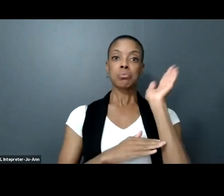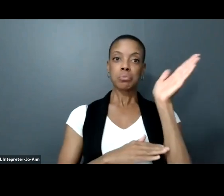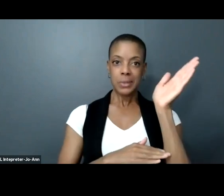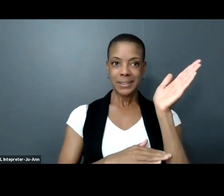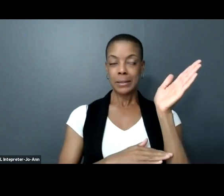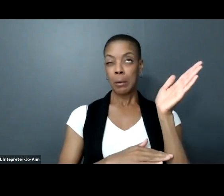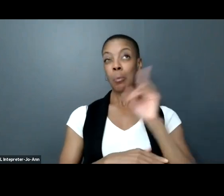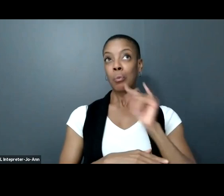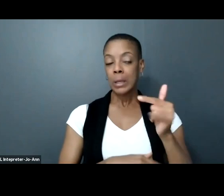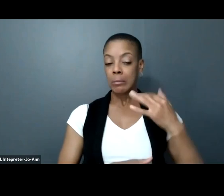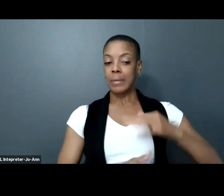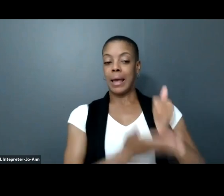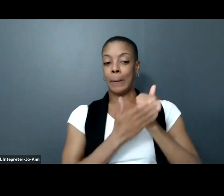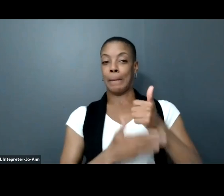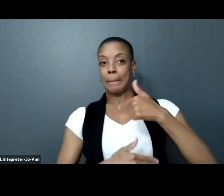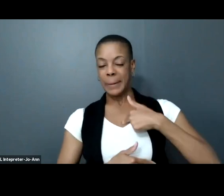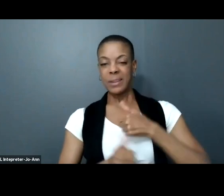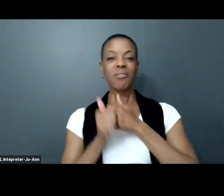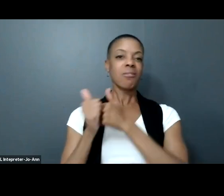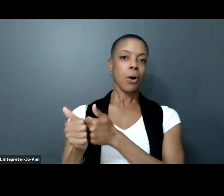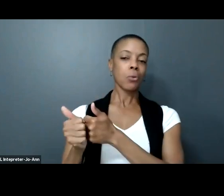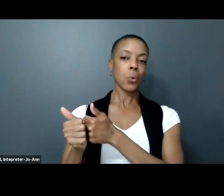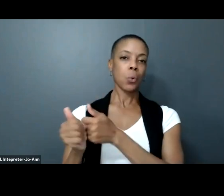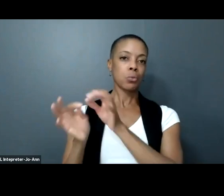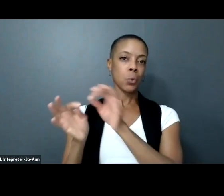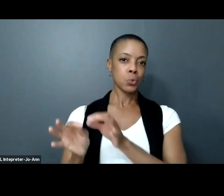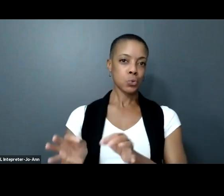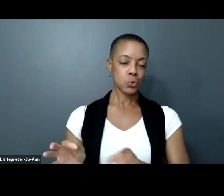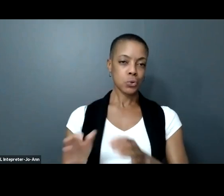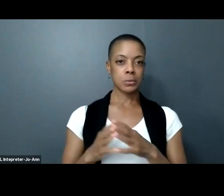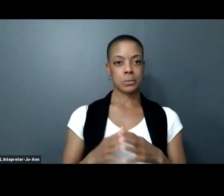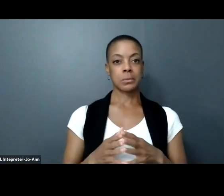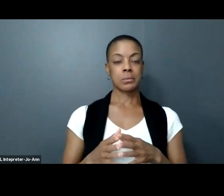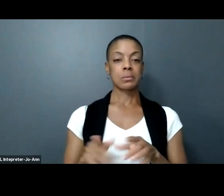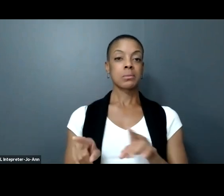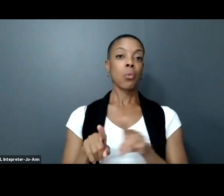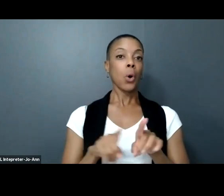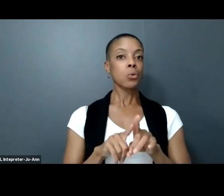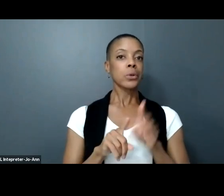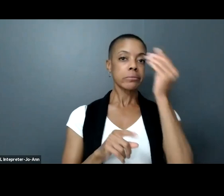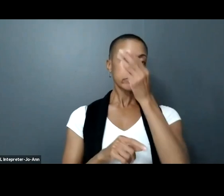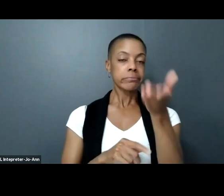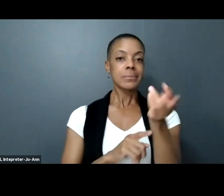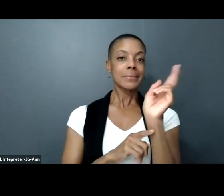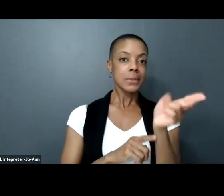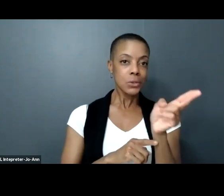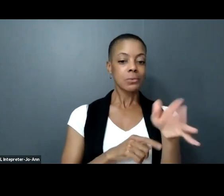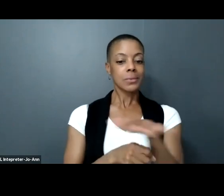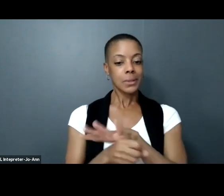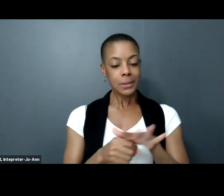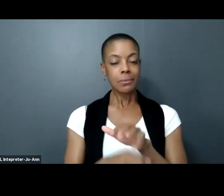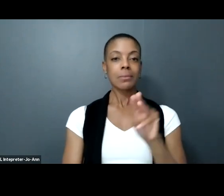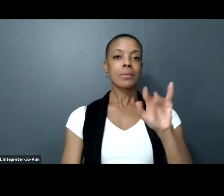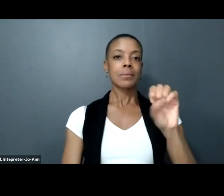can follow my speaking notes as we go along, and also give you a little bit of a history of the area and of the Mississauga